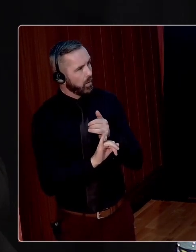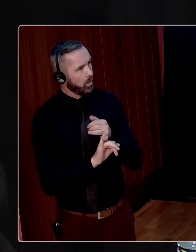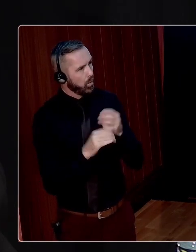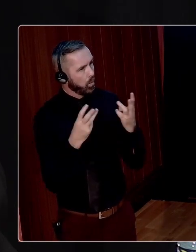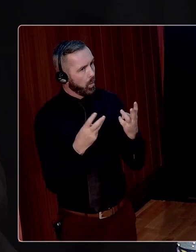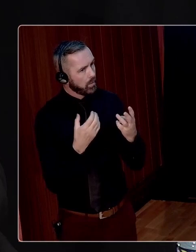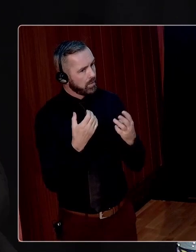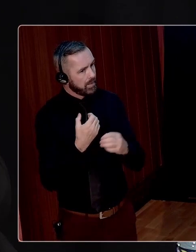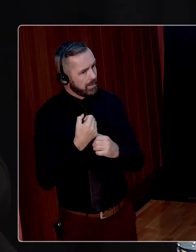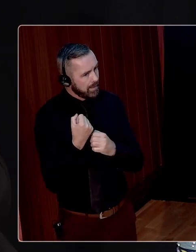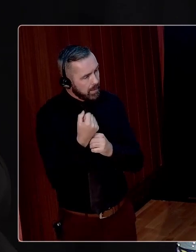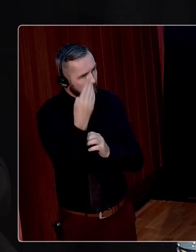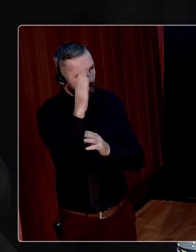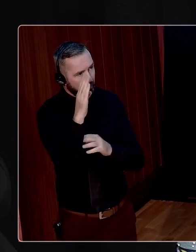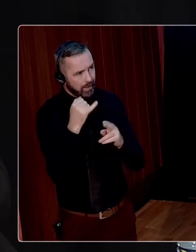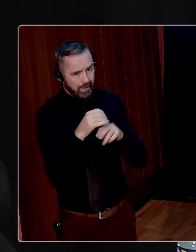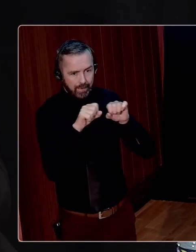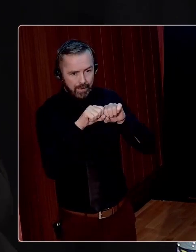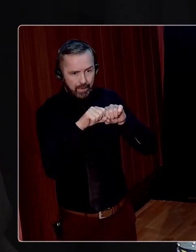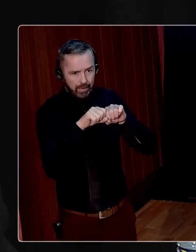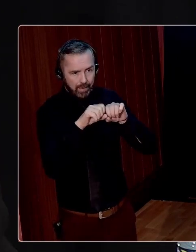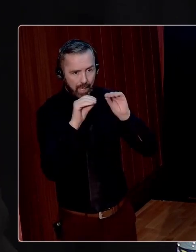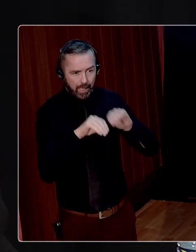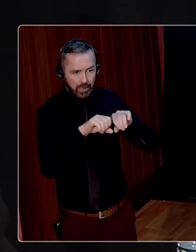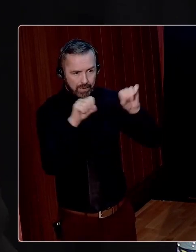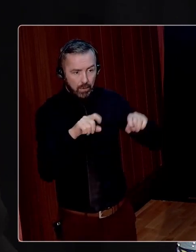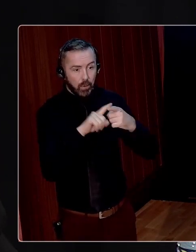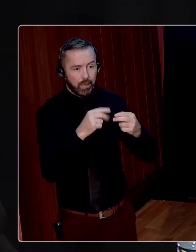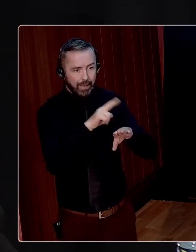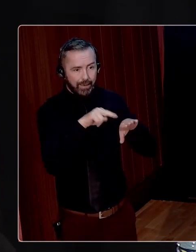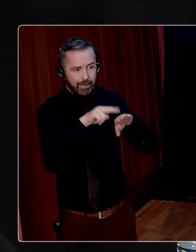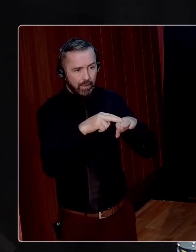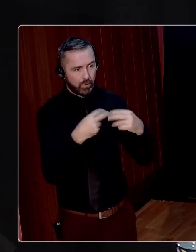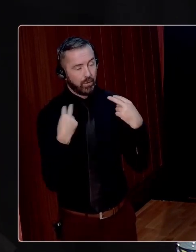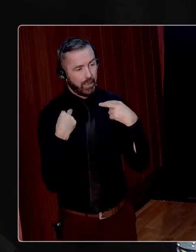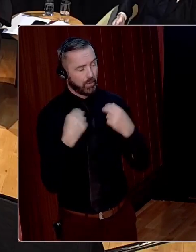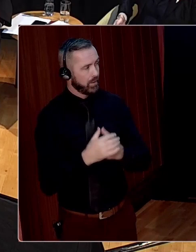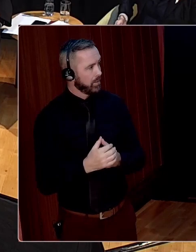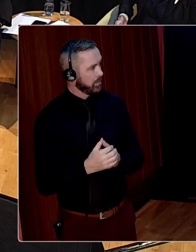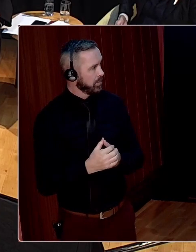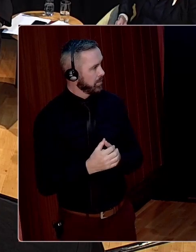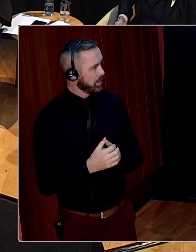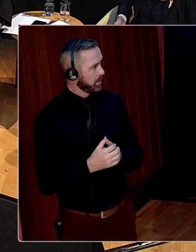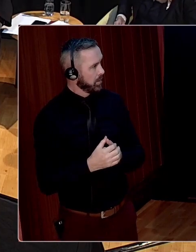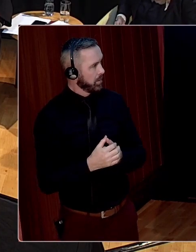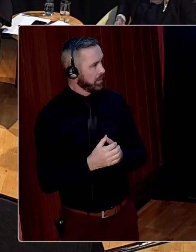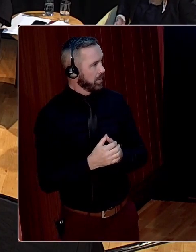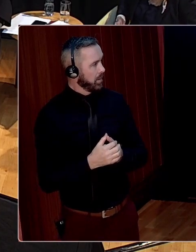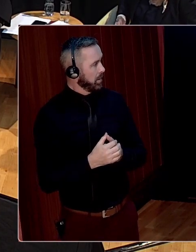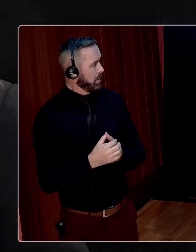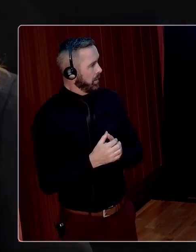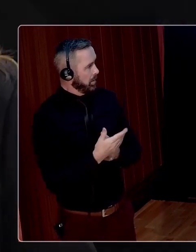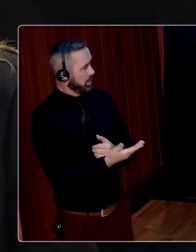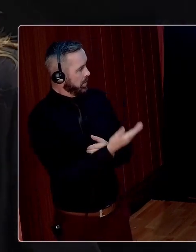who want to keep Irish, not only in the education system, but as a national language. Yes. And just in terms of